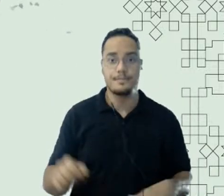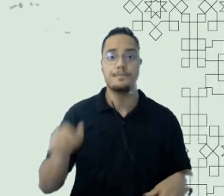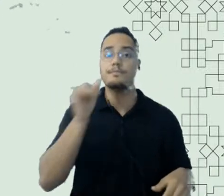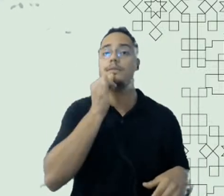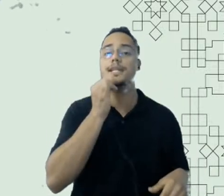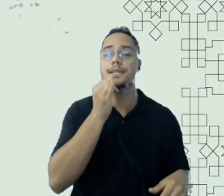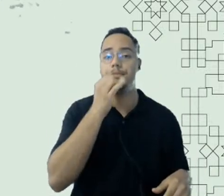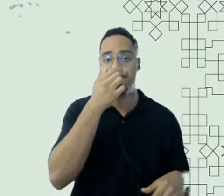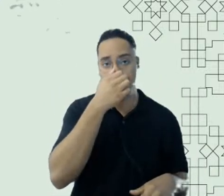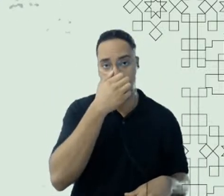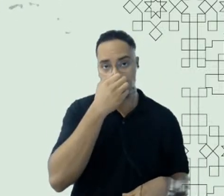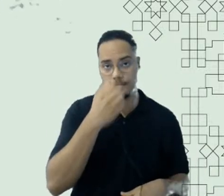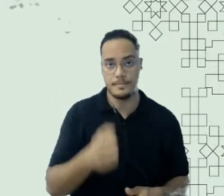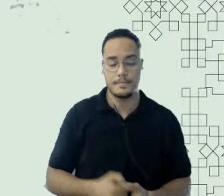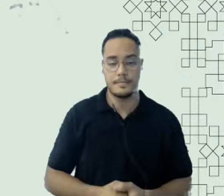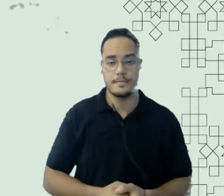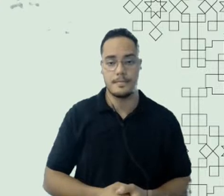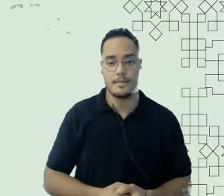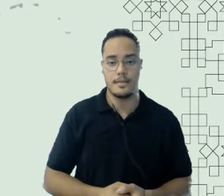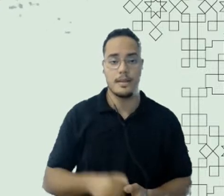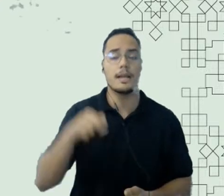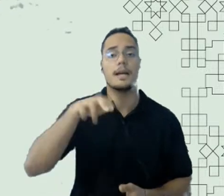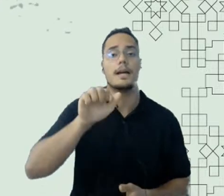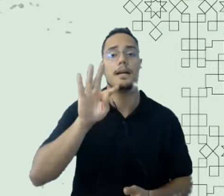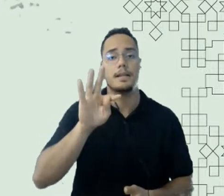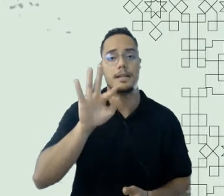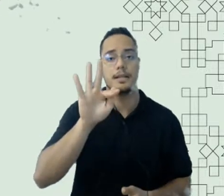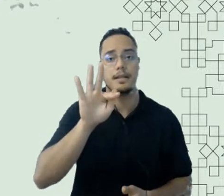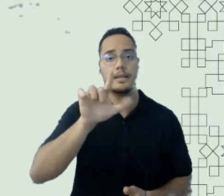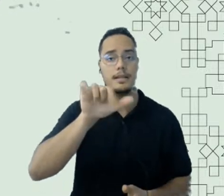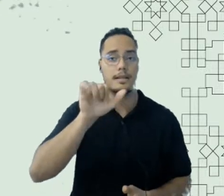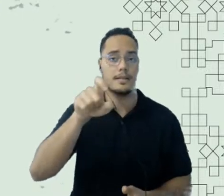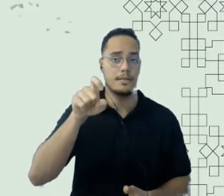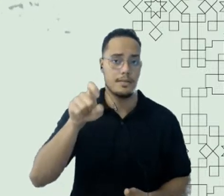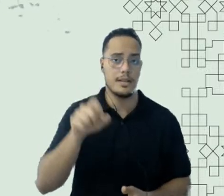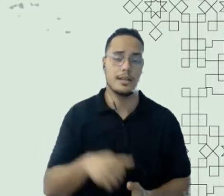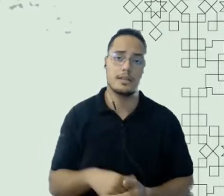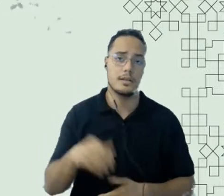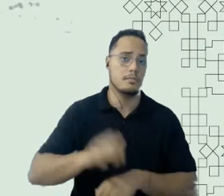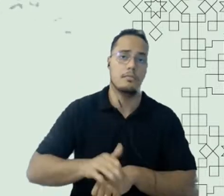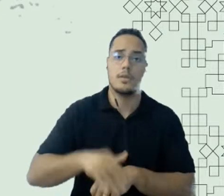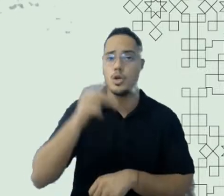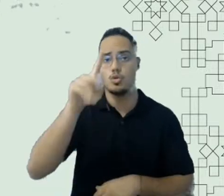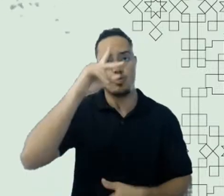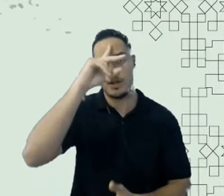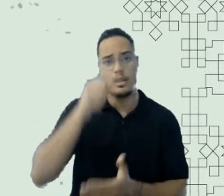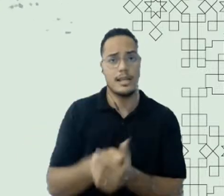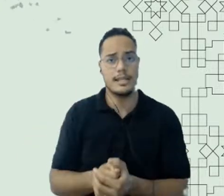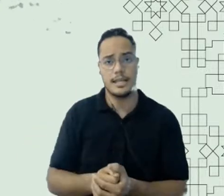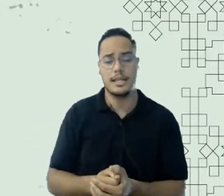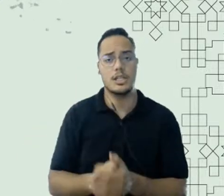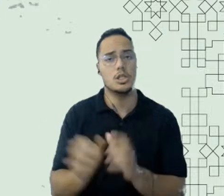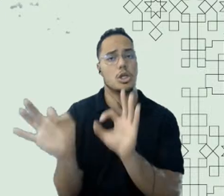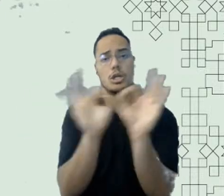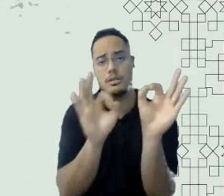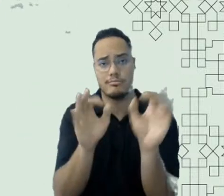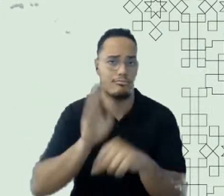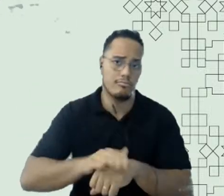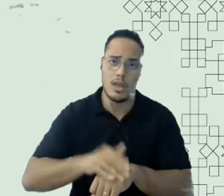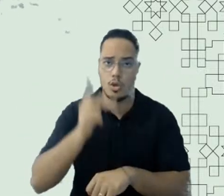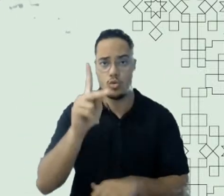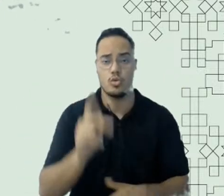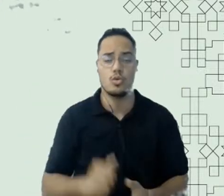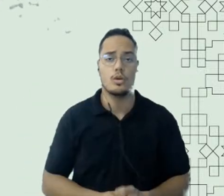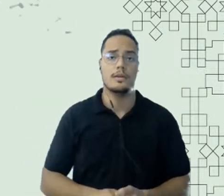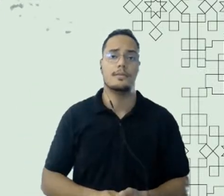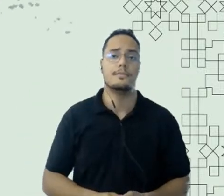You decide what you put in your catalog, and so you enter into licensing with some producers